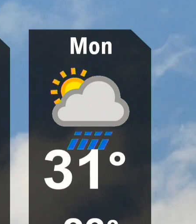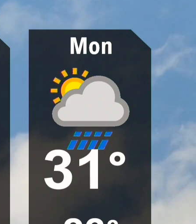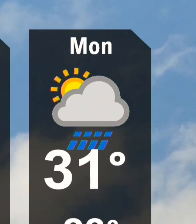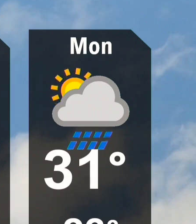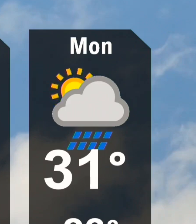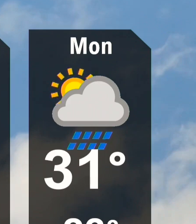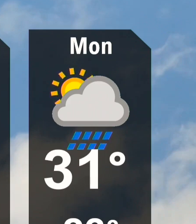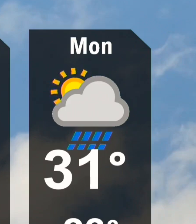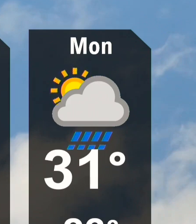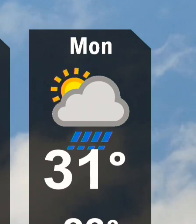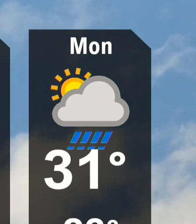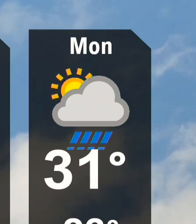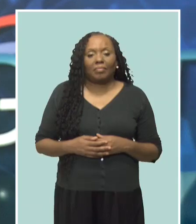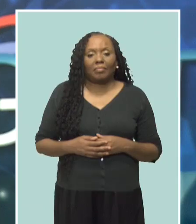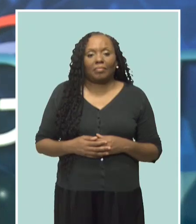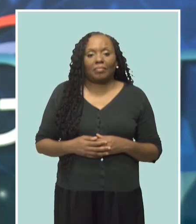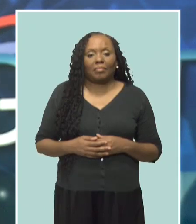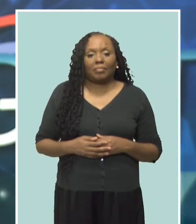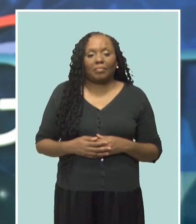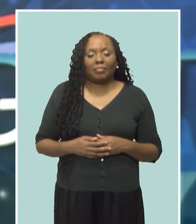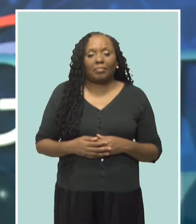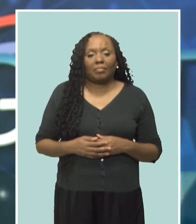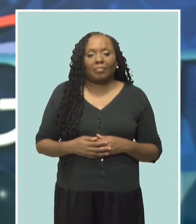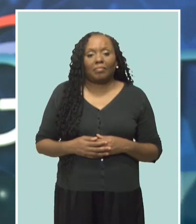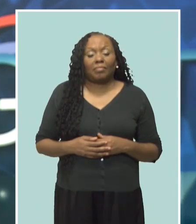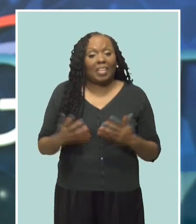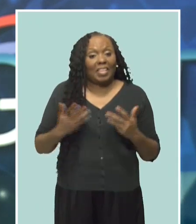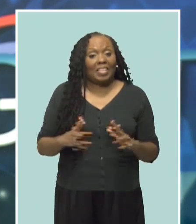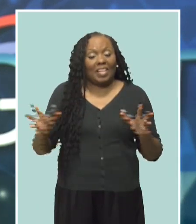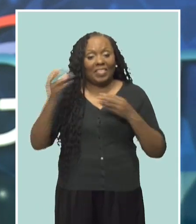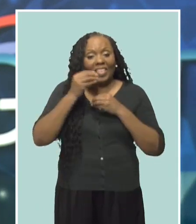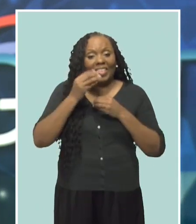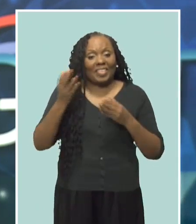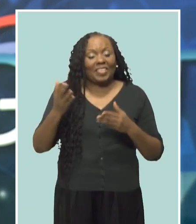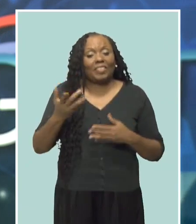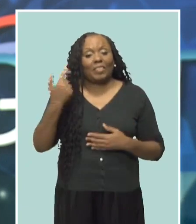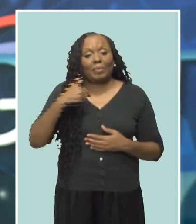showers can be expected. Well,